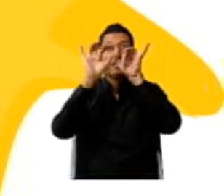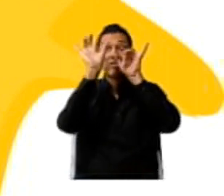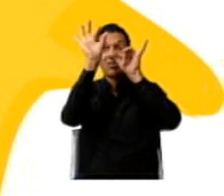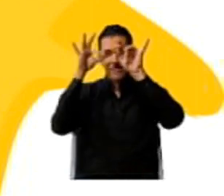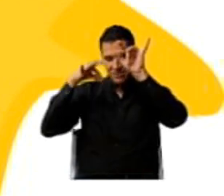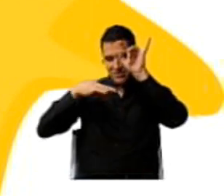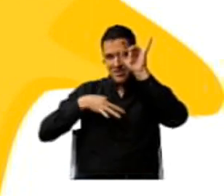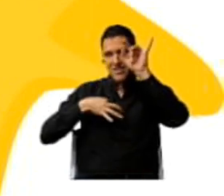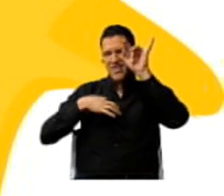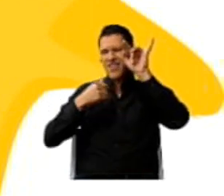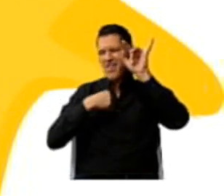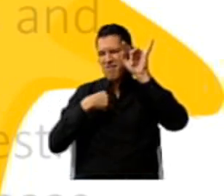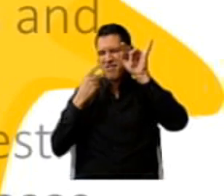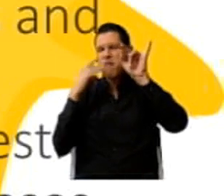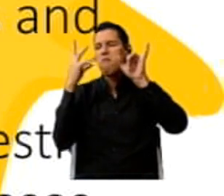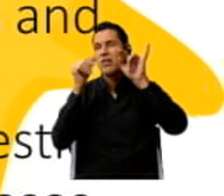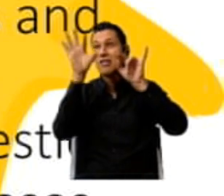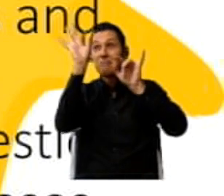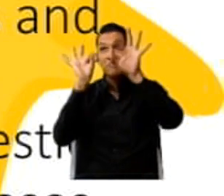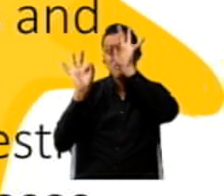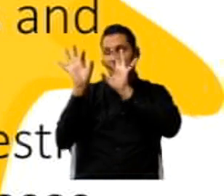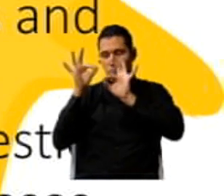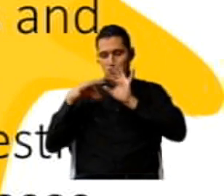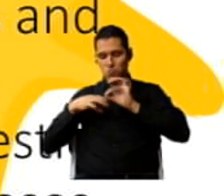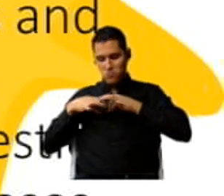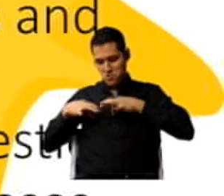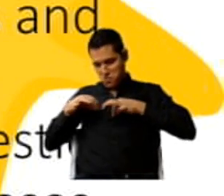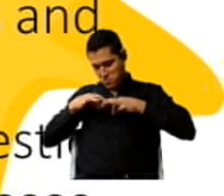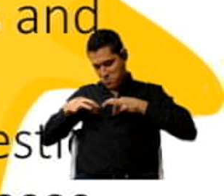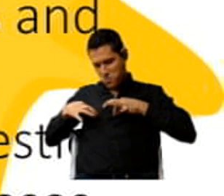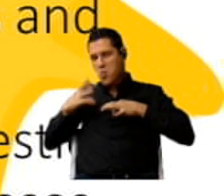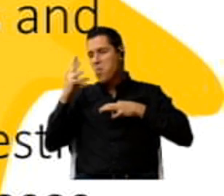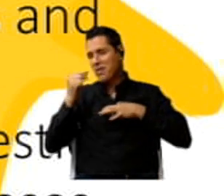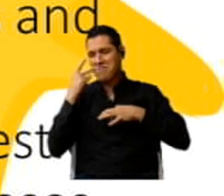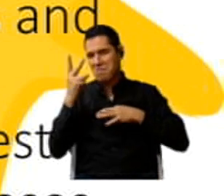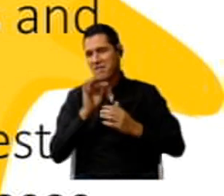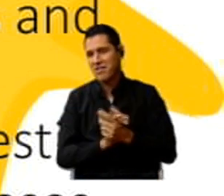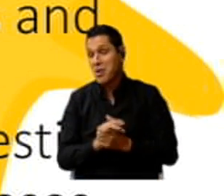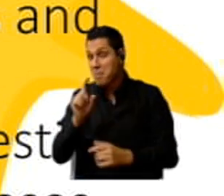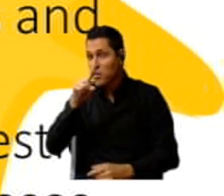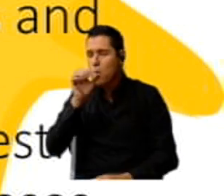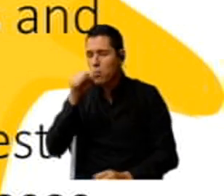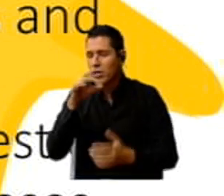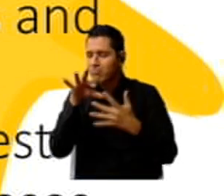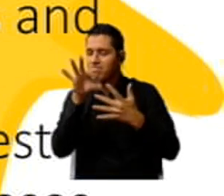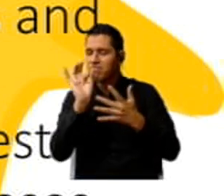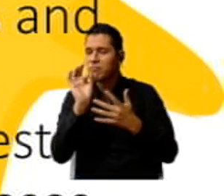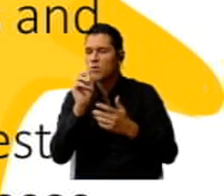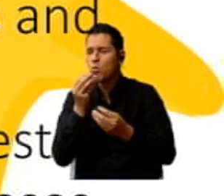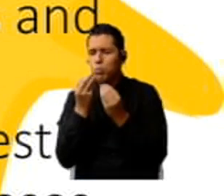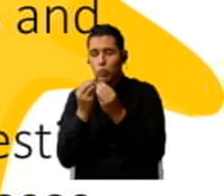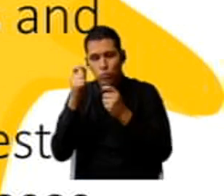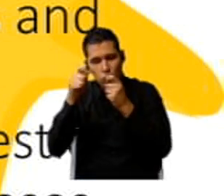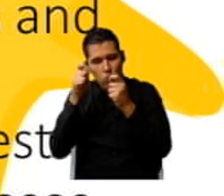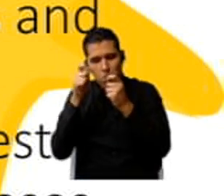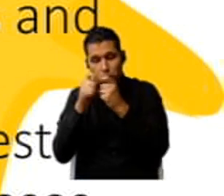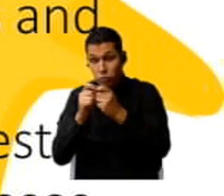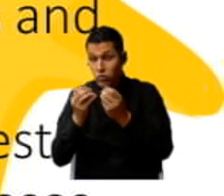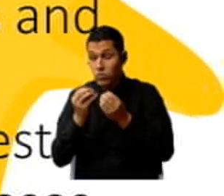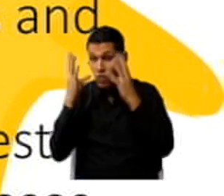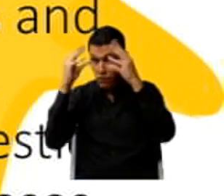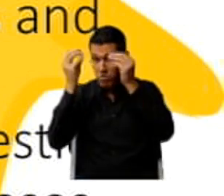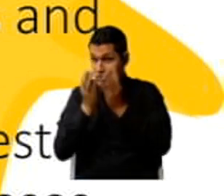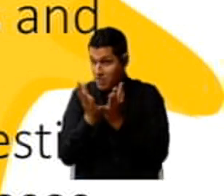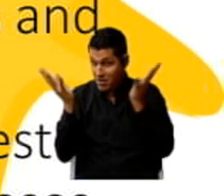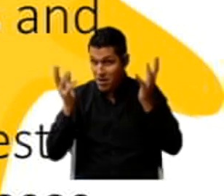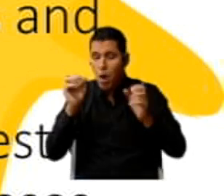see. Okay, the first one, Charlotte. Can you identify main points and general information? Yes, yes, I